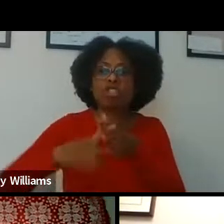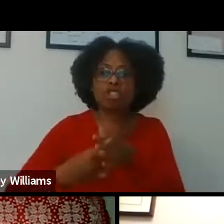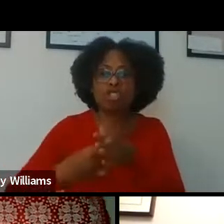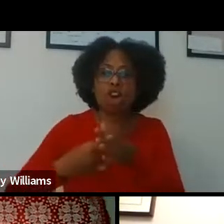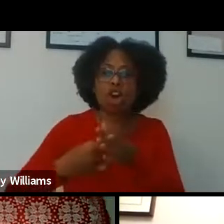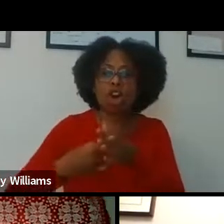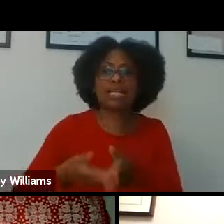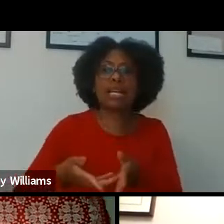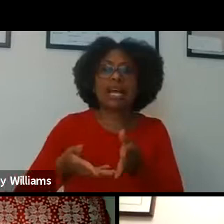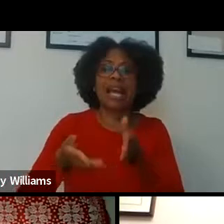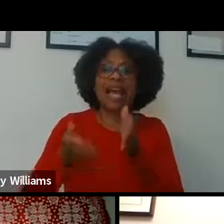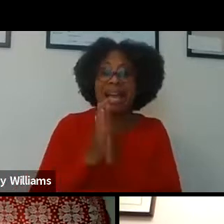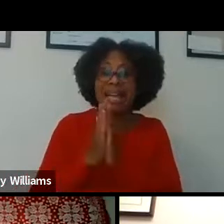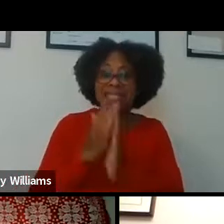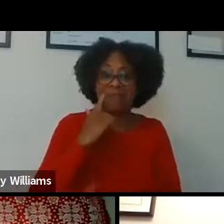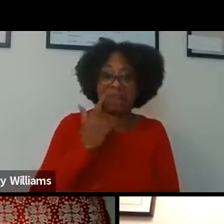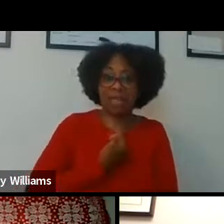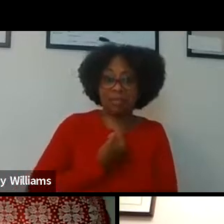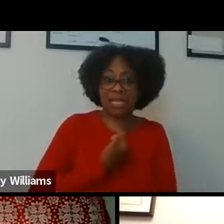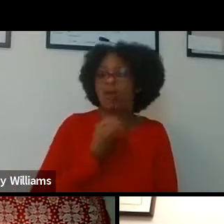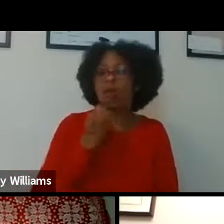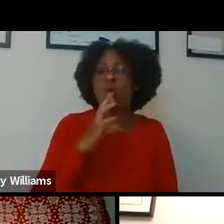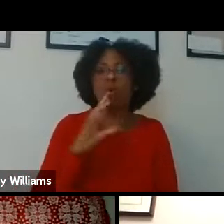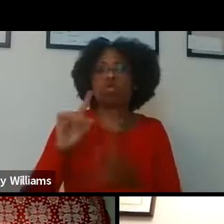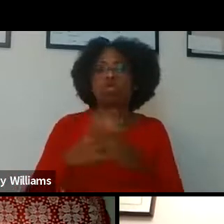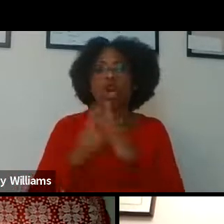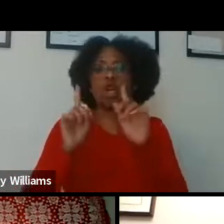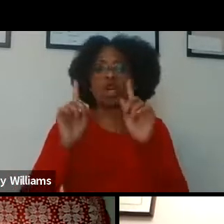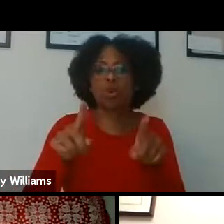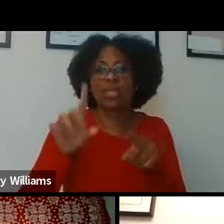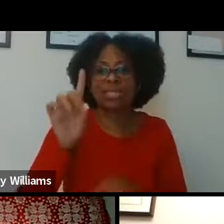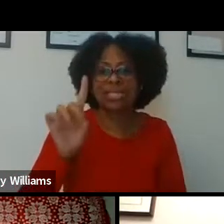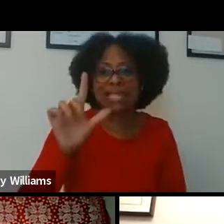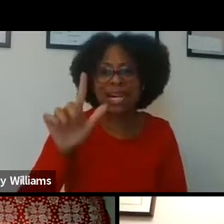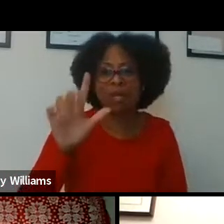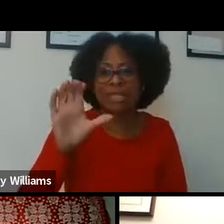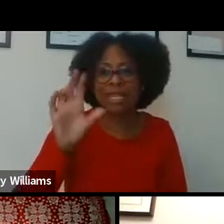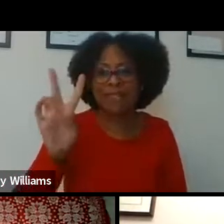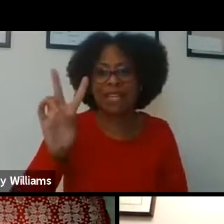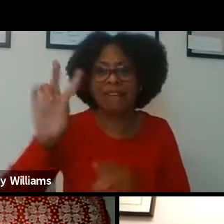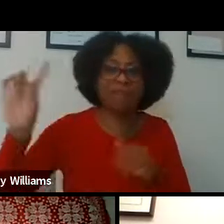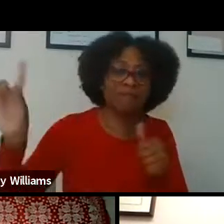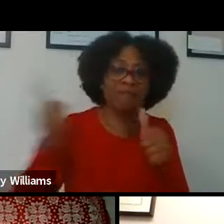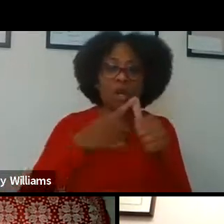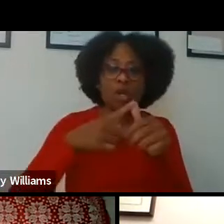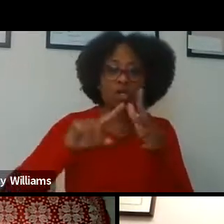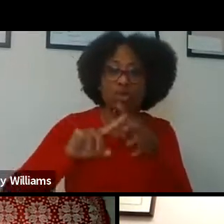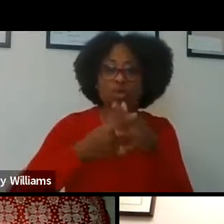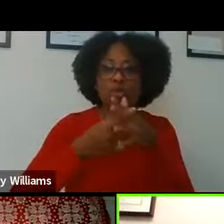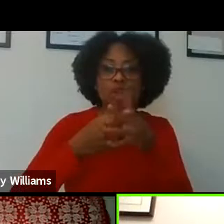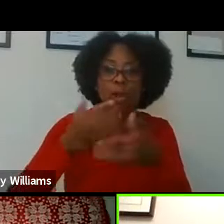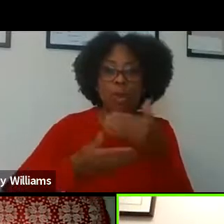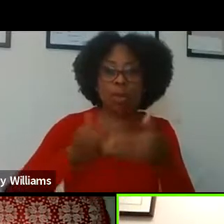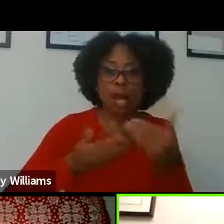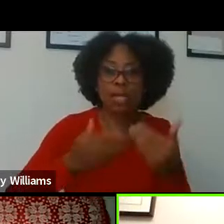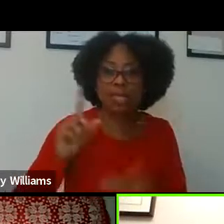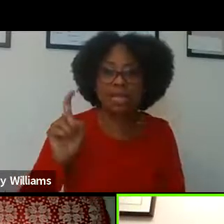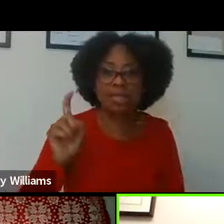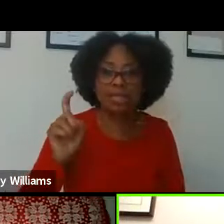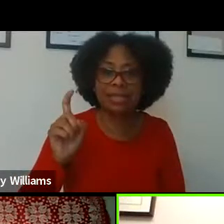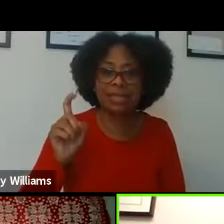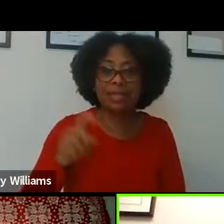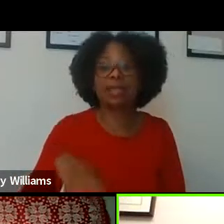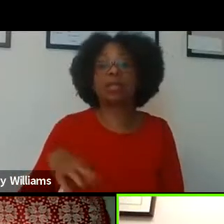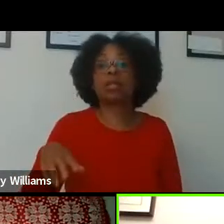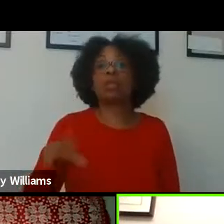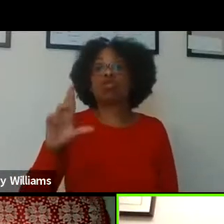asking for themselves, or should they start coming to dLCV first to start the process? We always